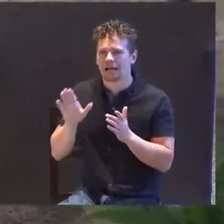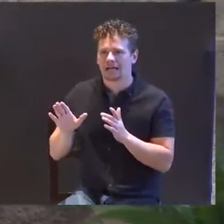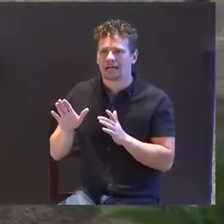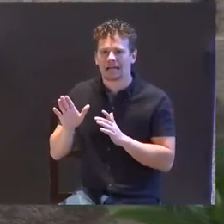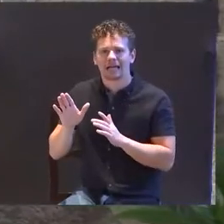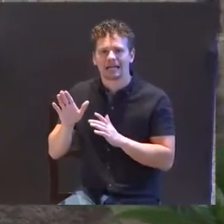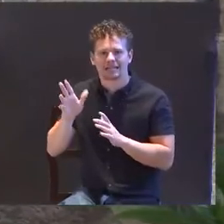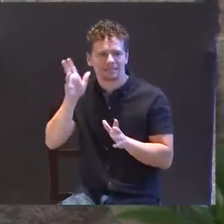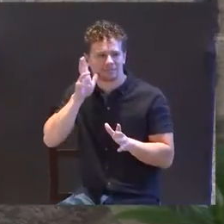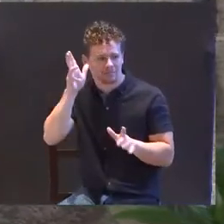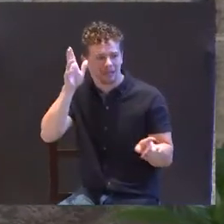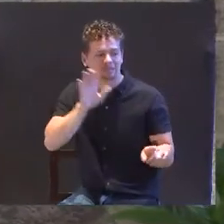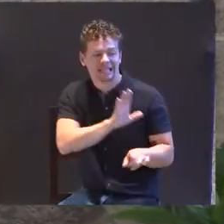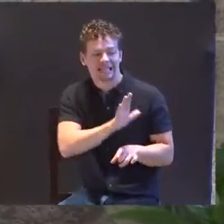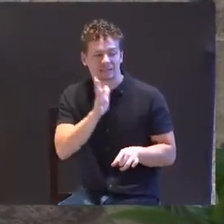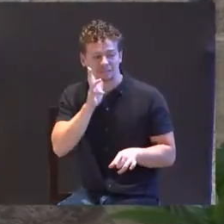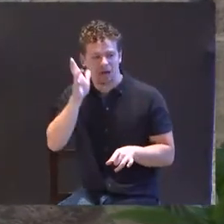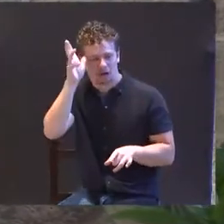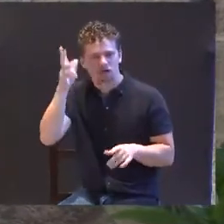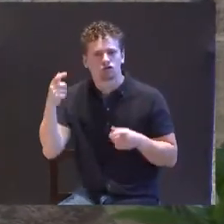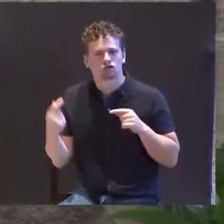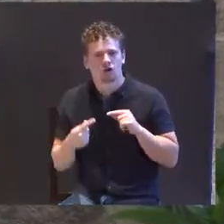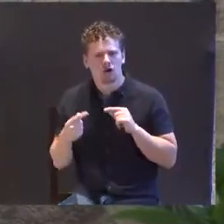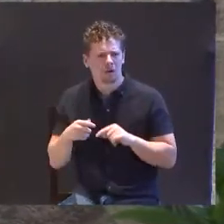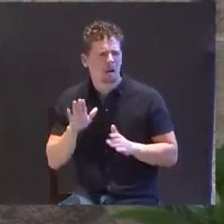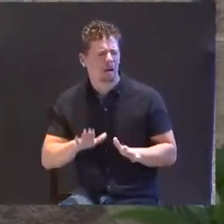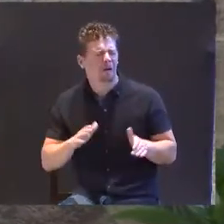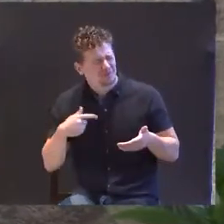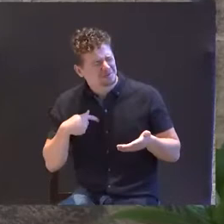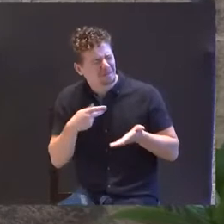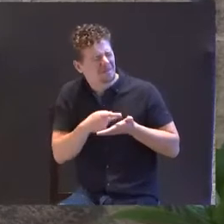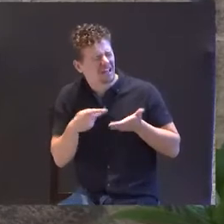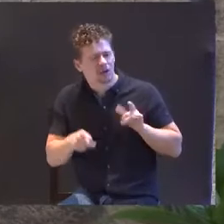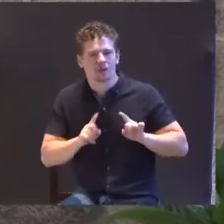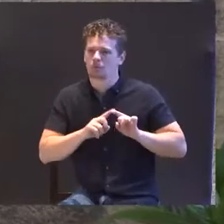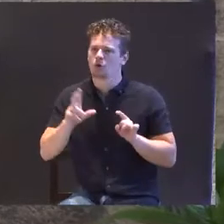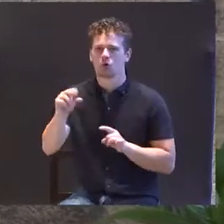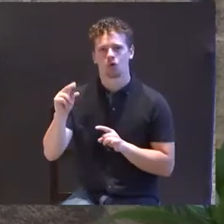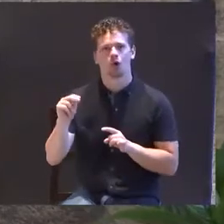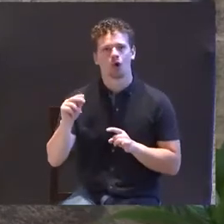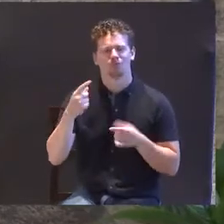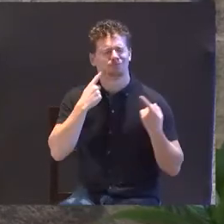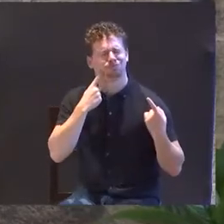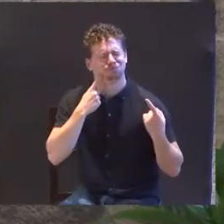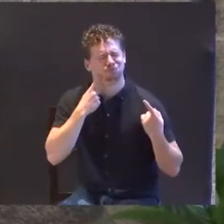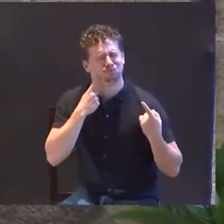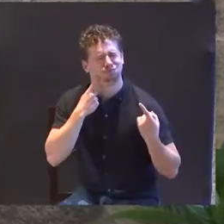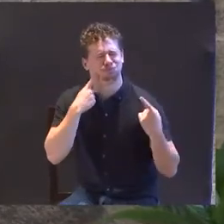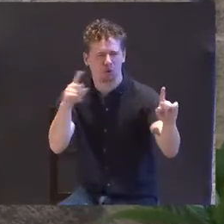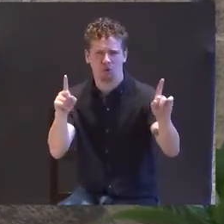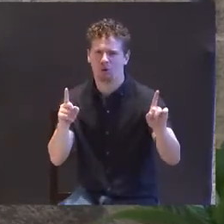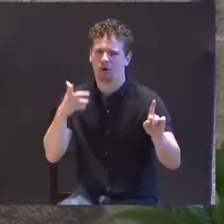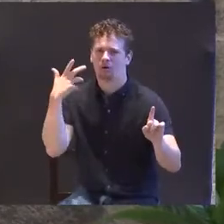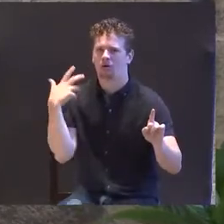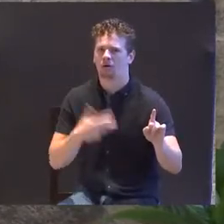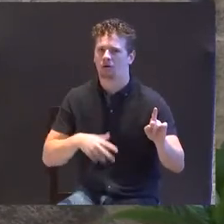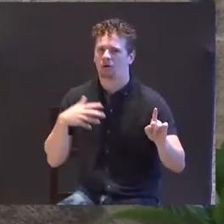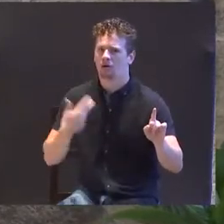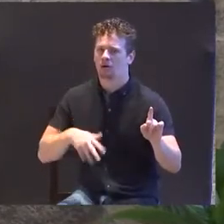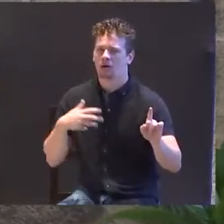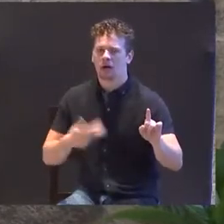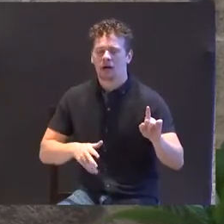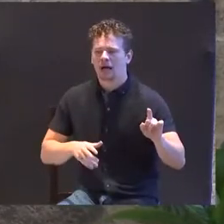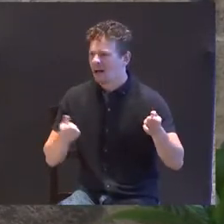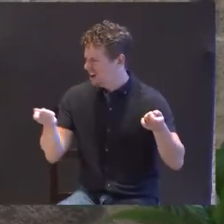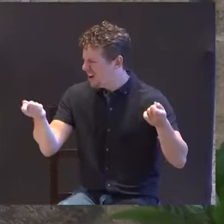Sometimes what we think is a total failure is a whopping huge success. You got that? You got that? You know, it's like we